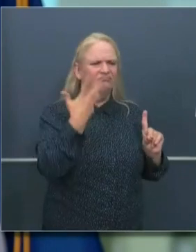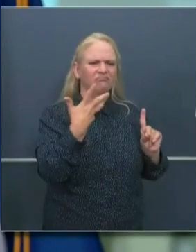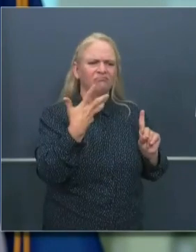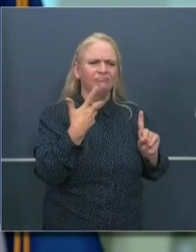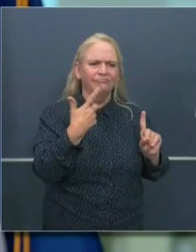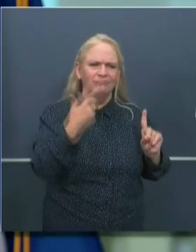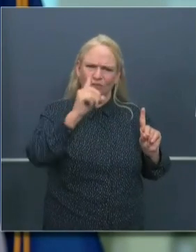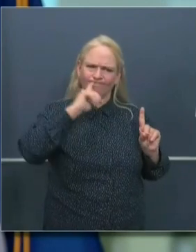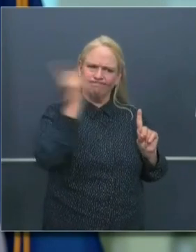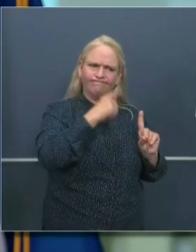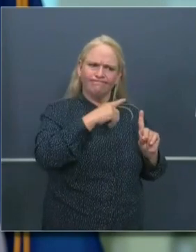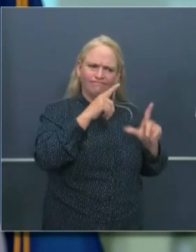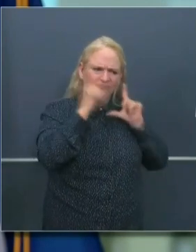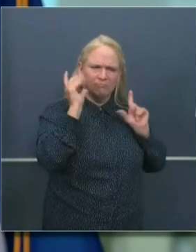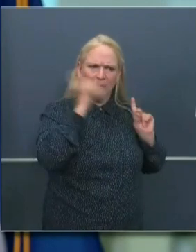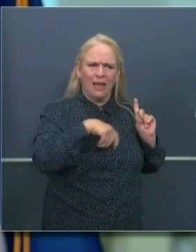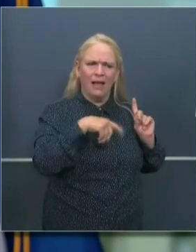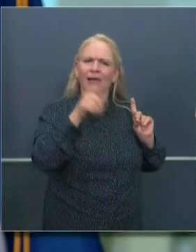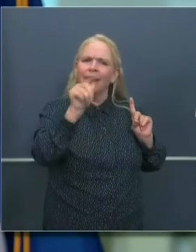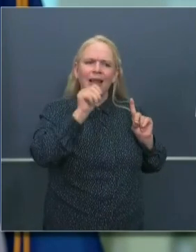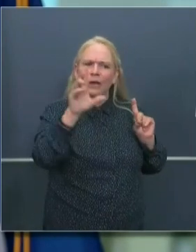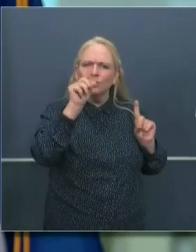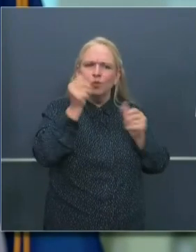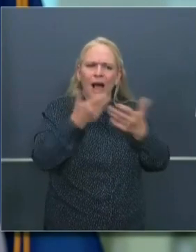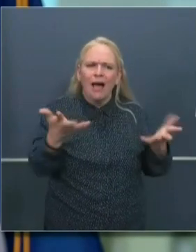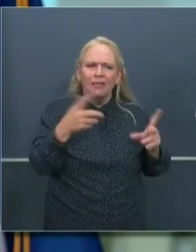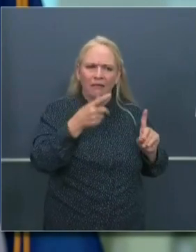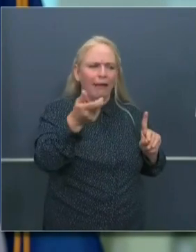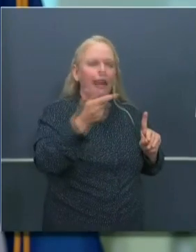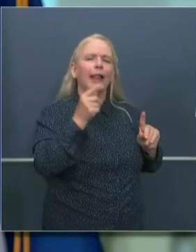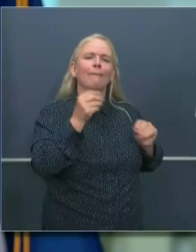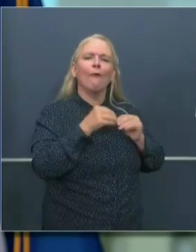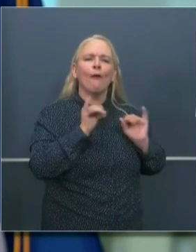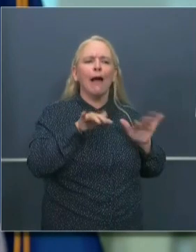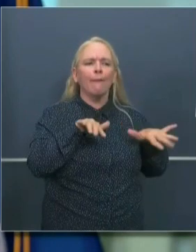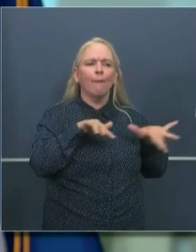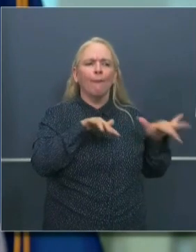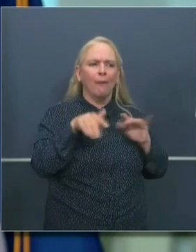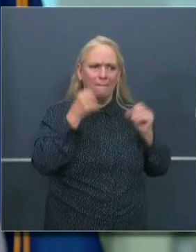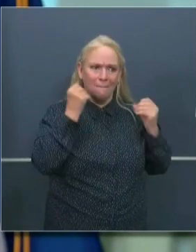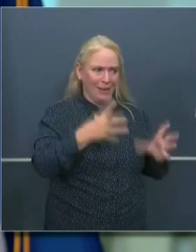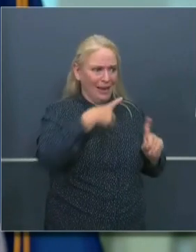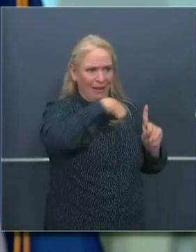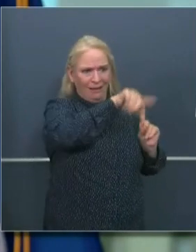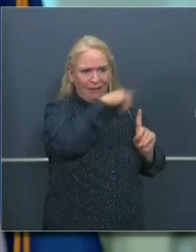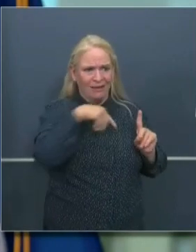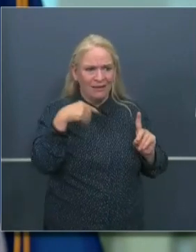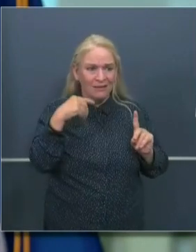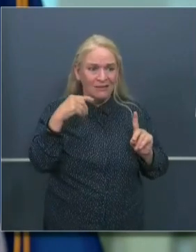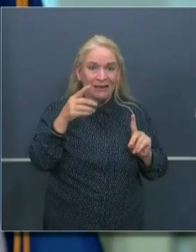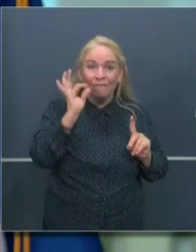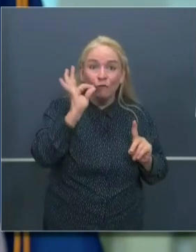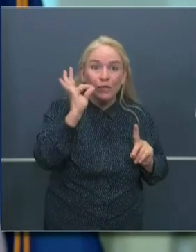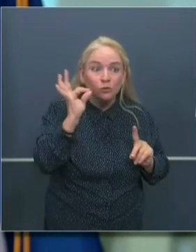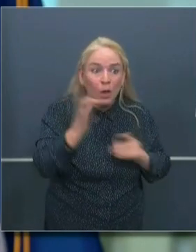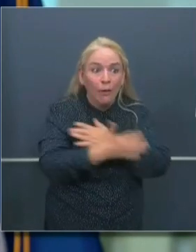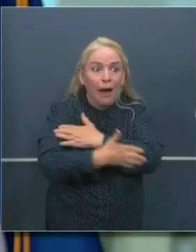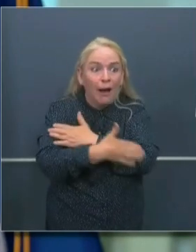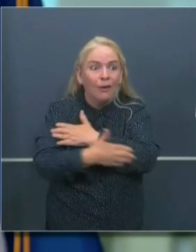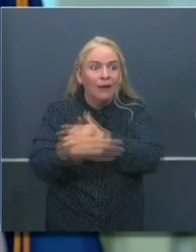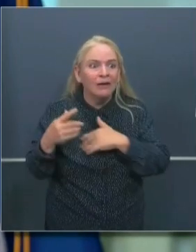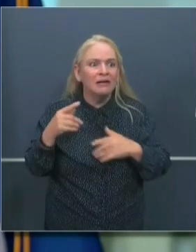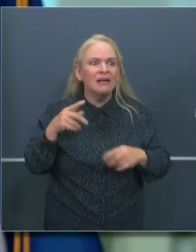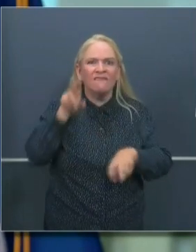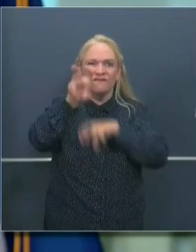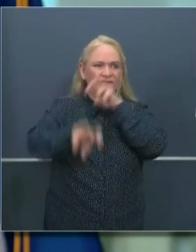it, why aren't you going there? And then there's local officials planning events in Fresno County. They say the Fresno Fair is